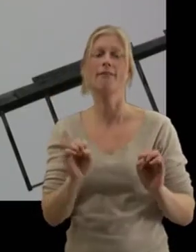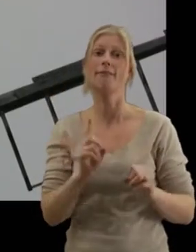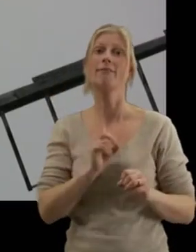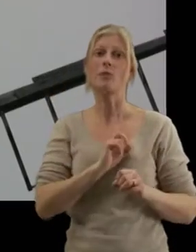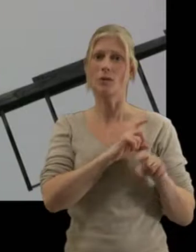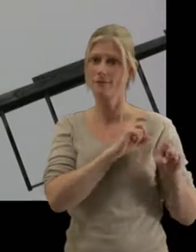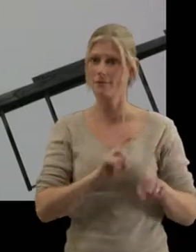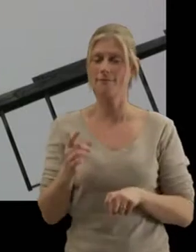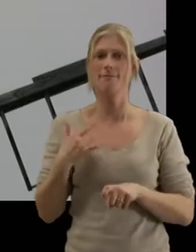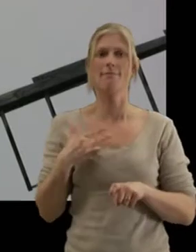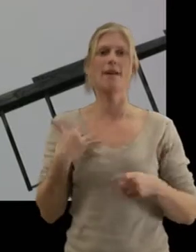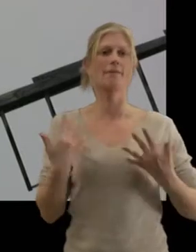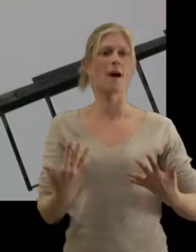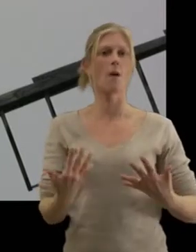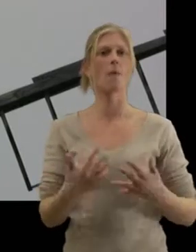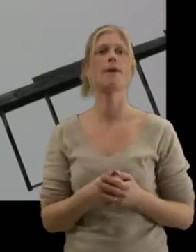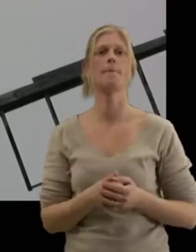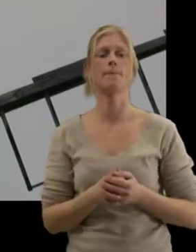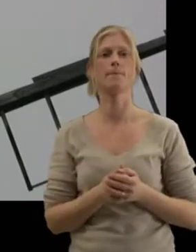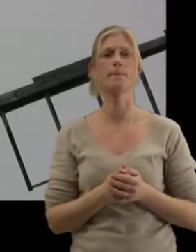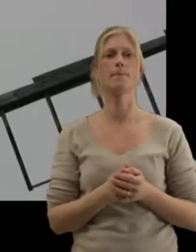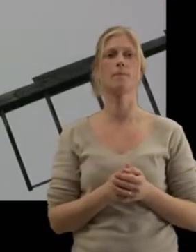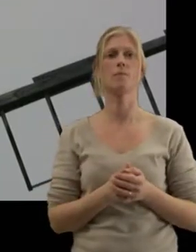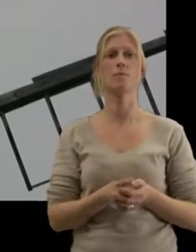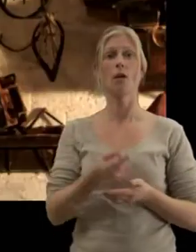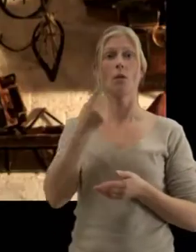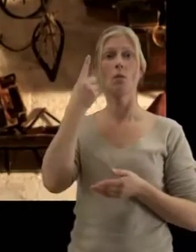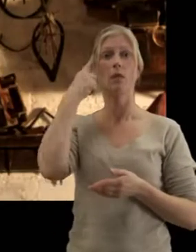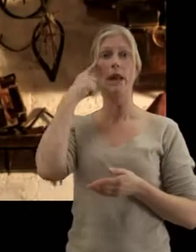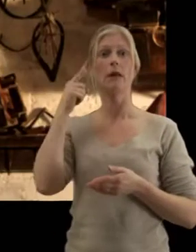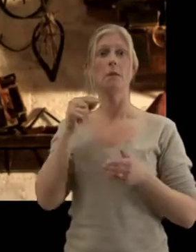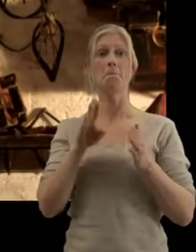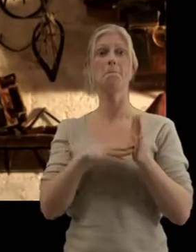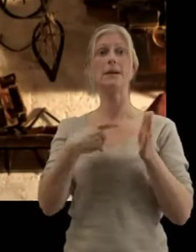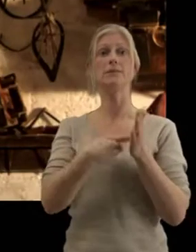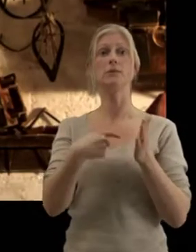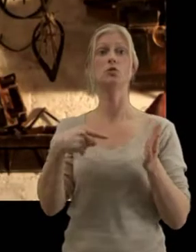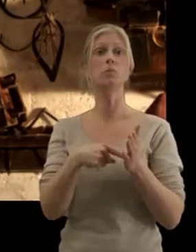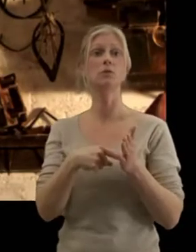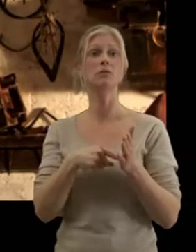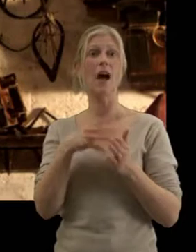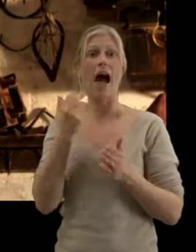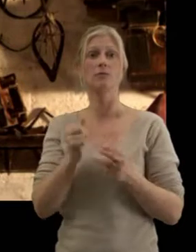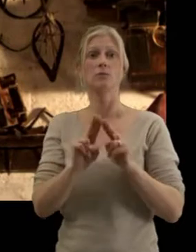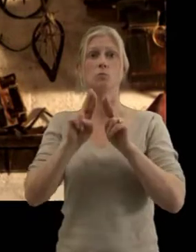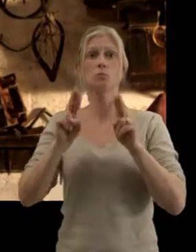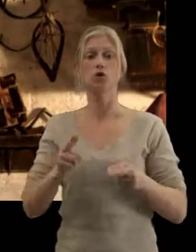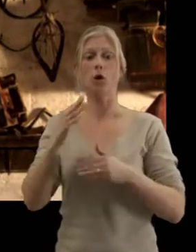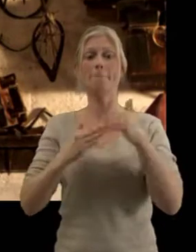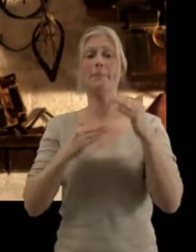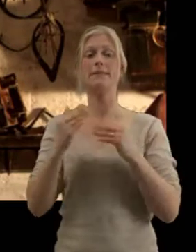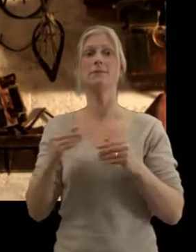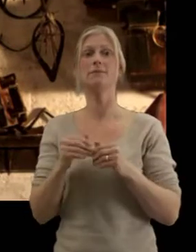still here to tell the tale. So we think that Mr. Thompson actually had this workshop